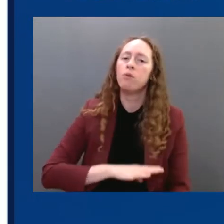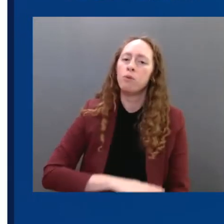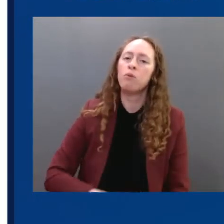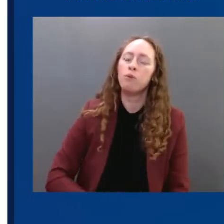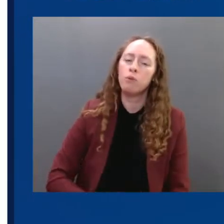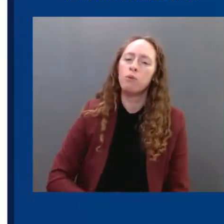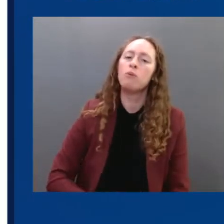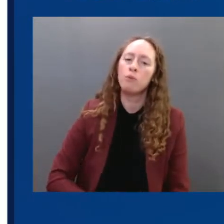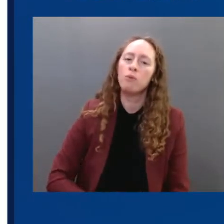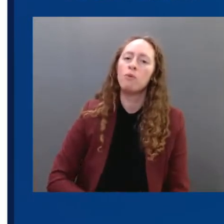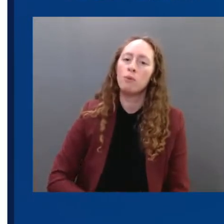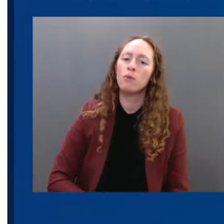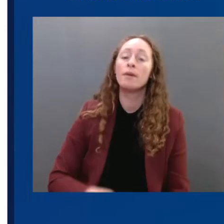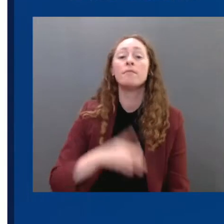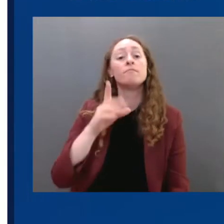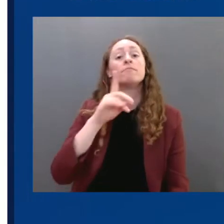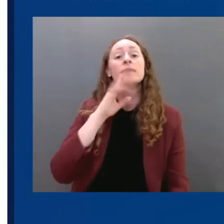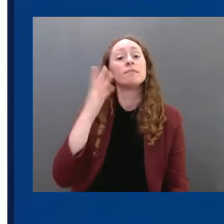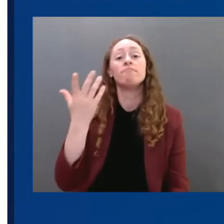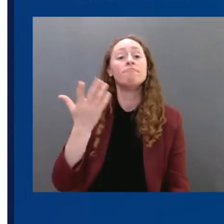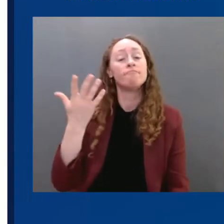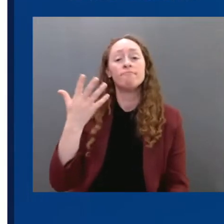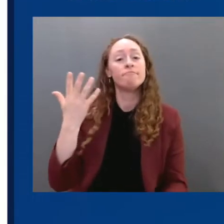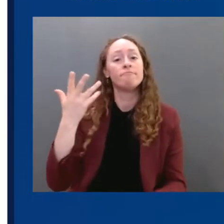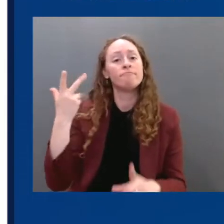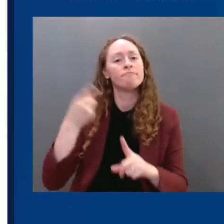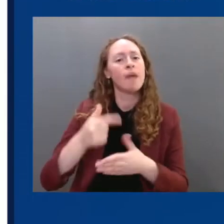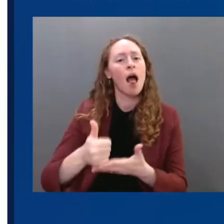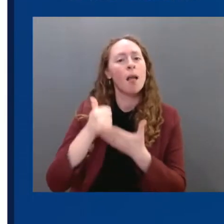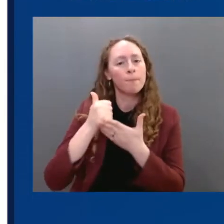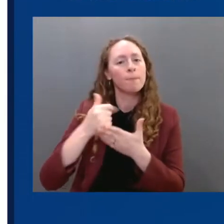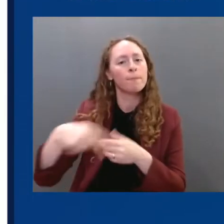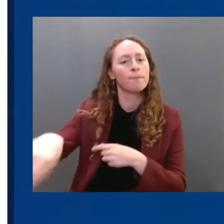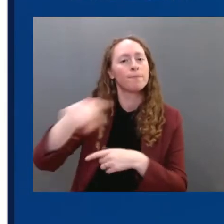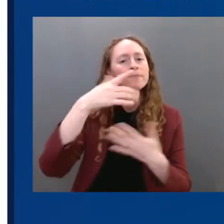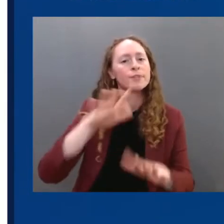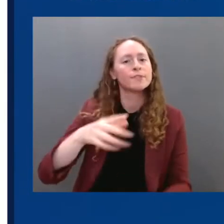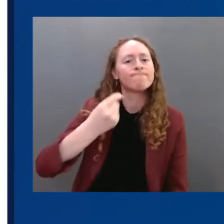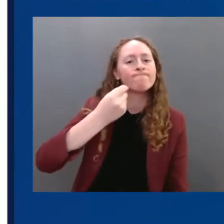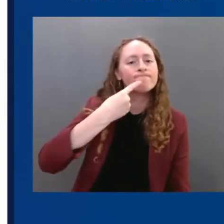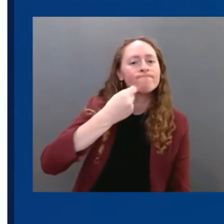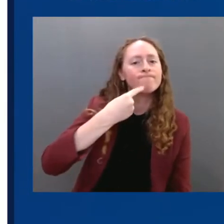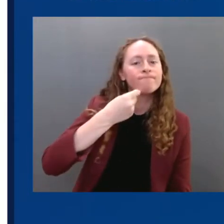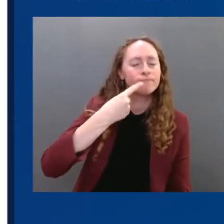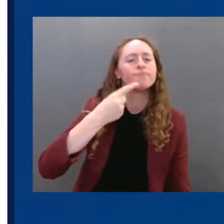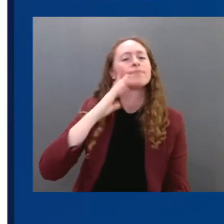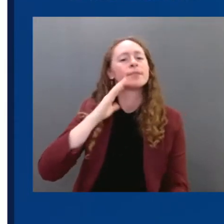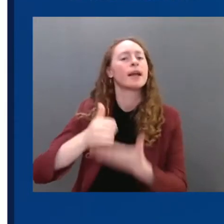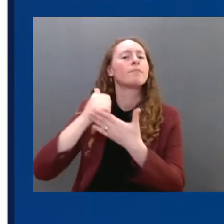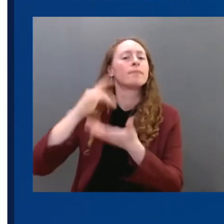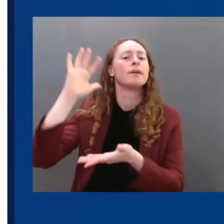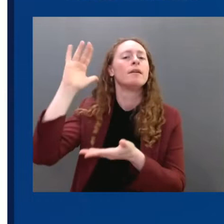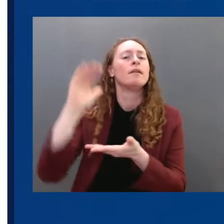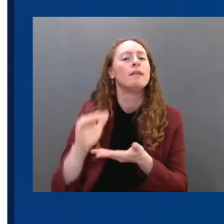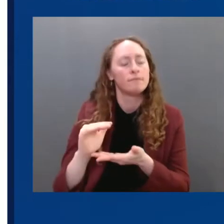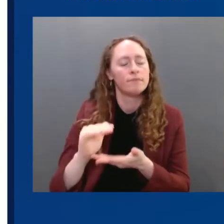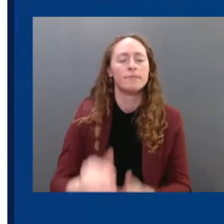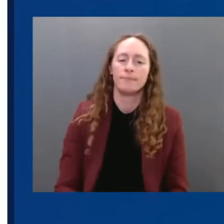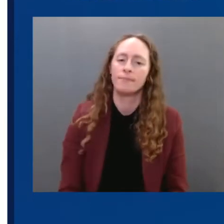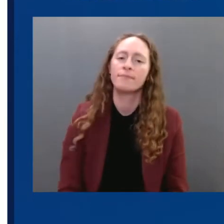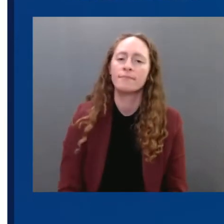is predicted to work as treatments, as is Avuchel, predicted to work as a